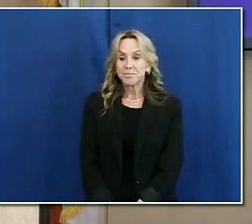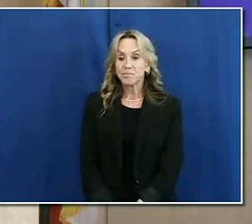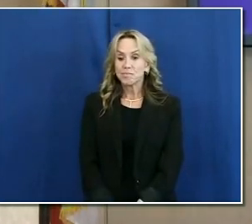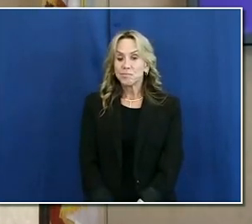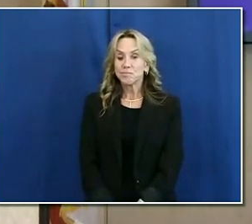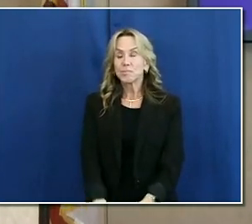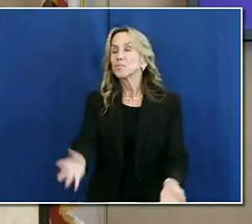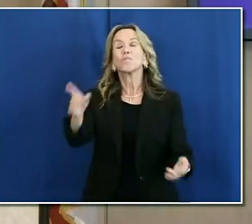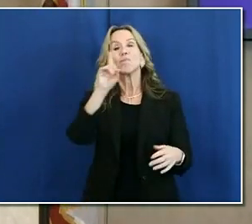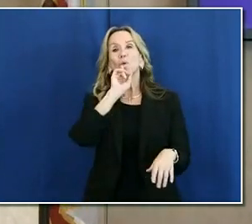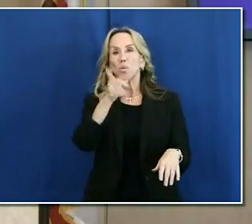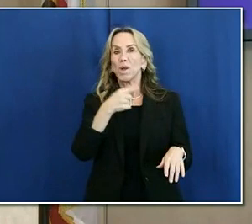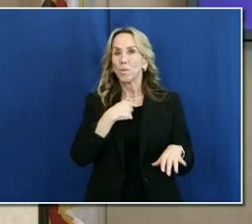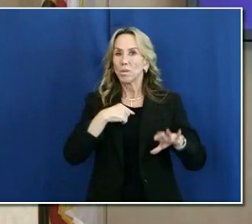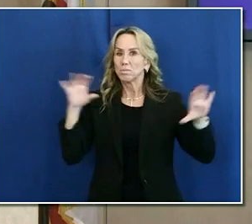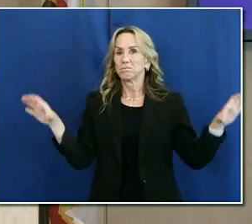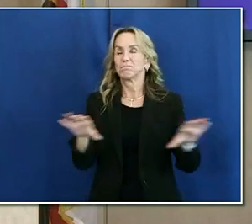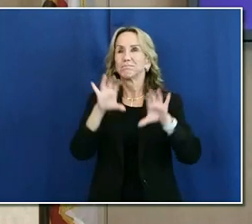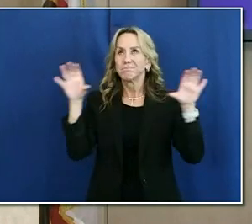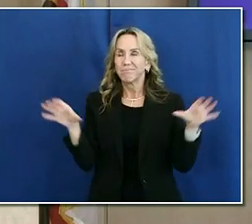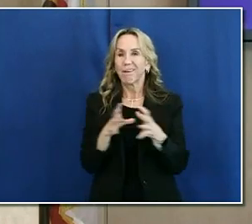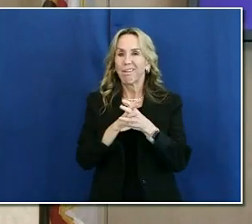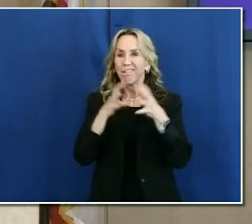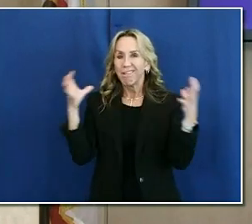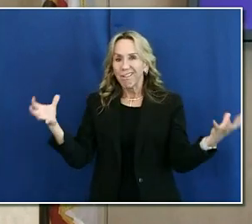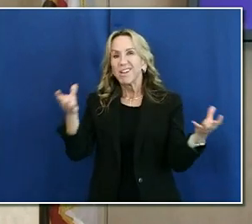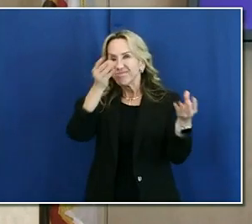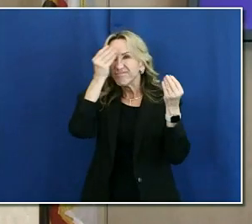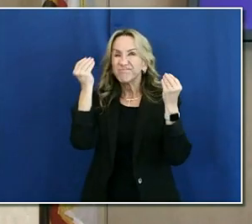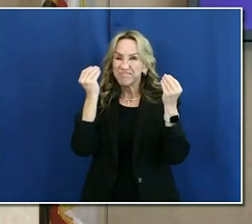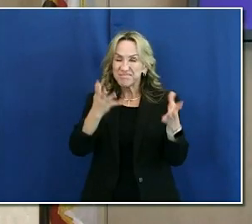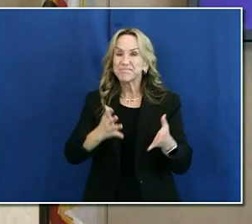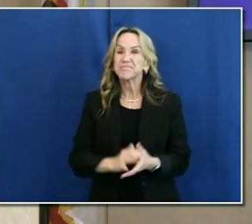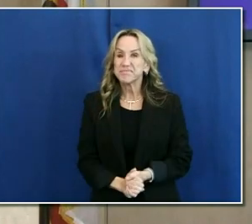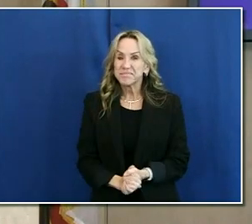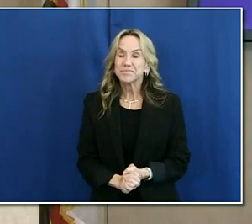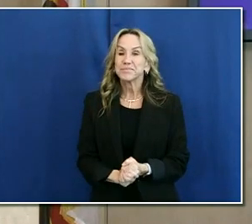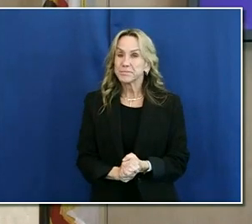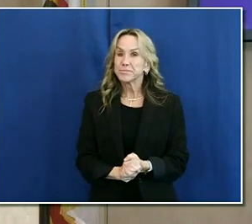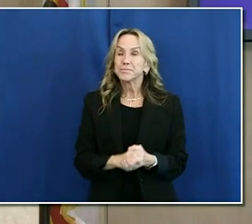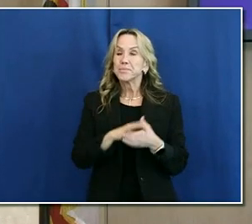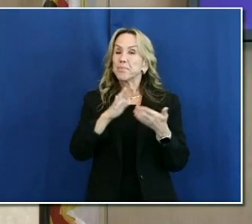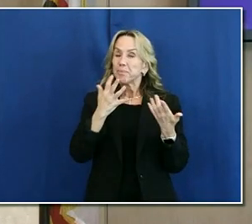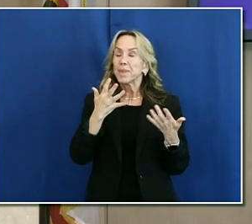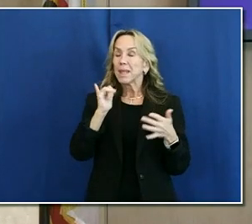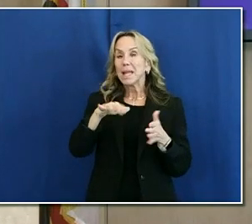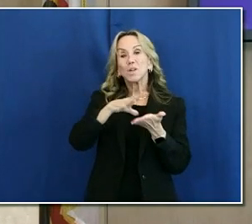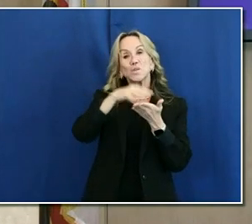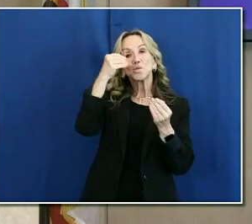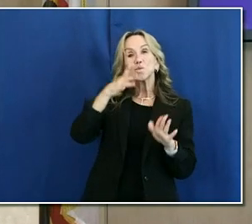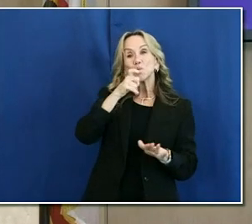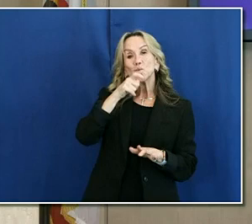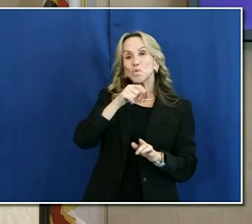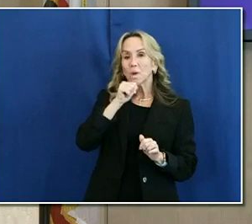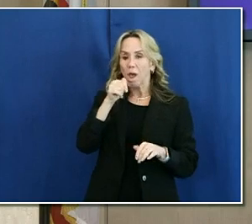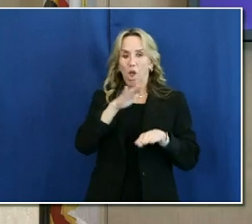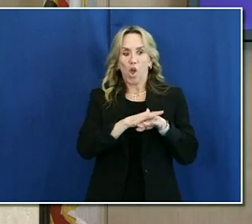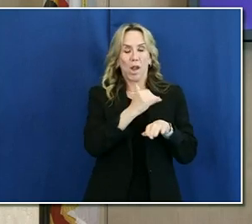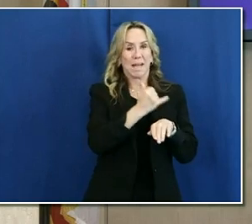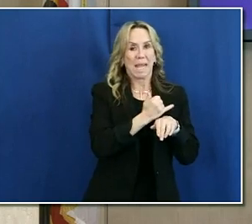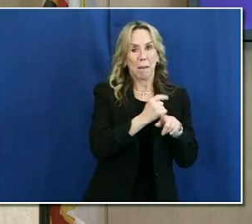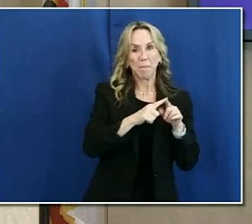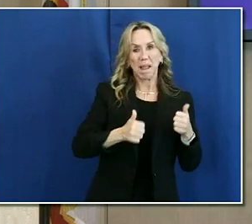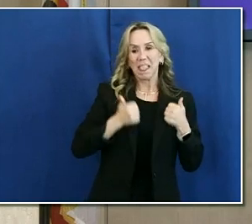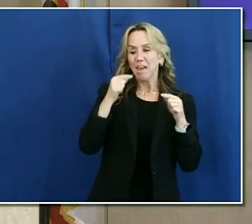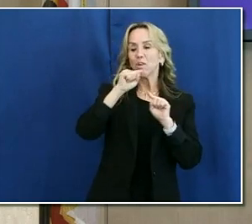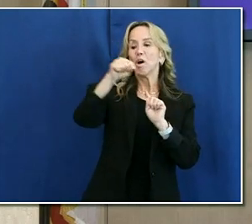Actually, there's a lot that we've been doing to address concerns that might come around students off campus. And so, first of all, again,